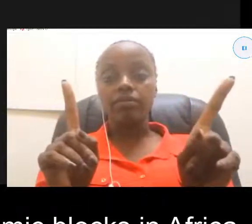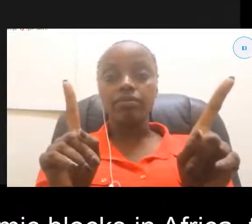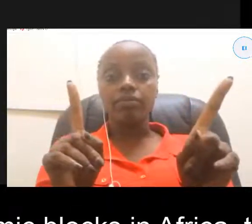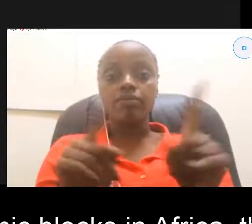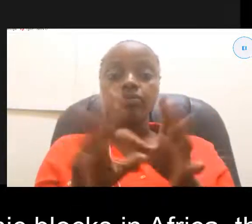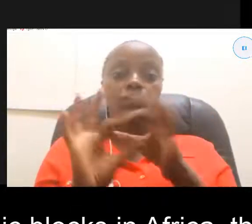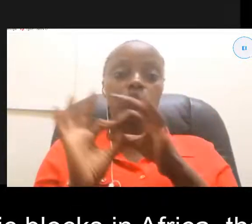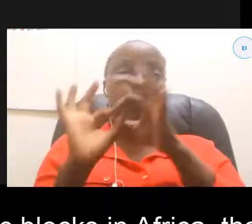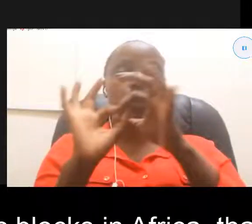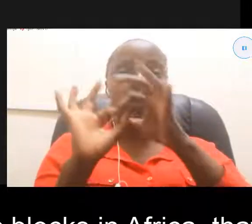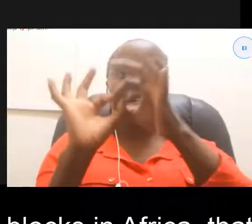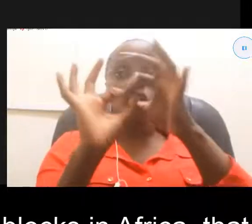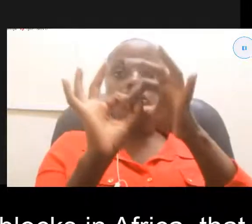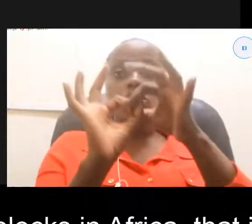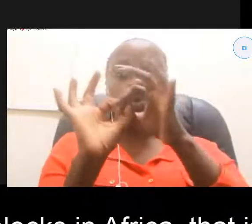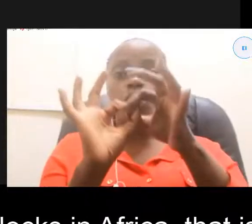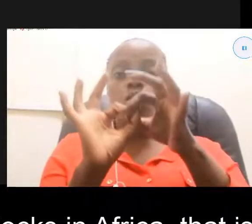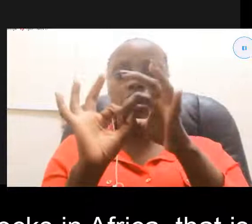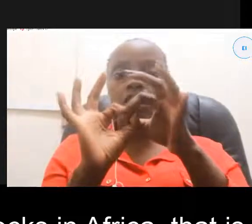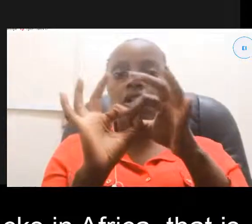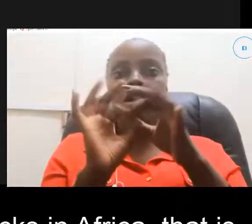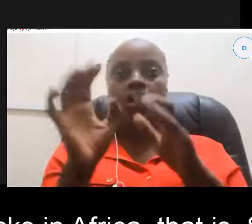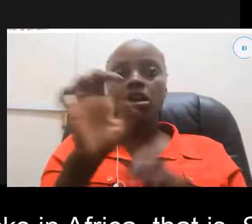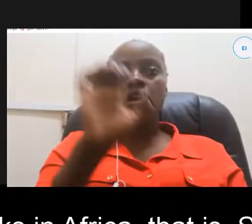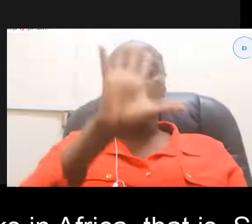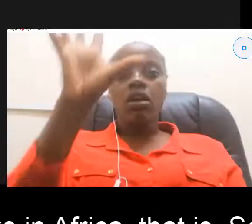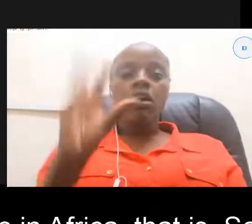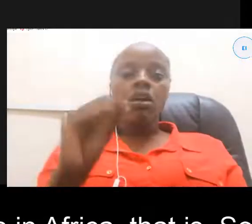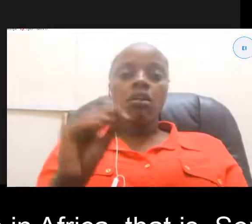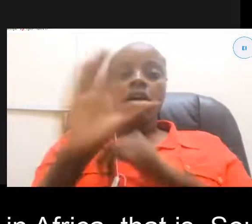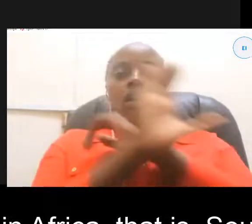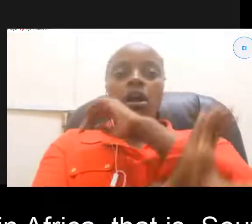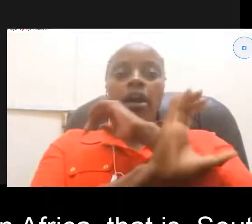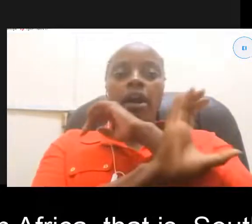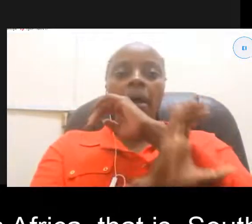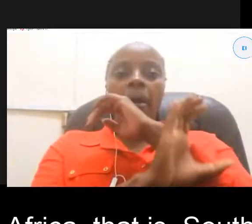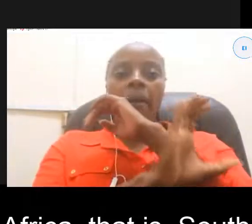coalitions in the East African countries.